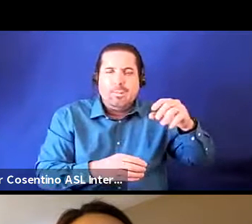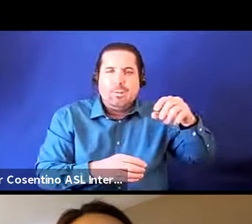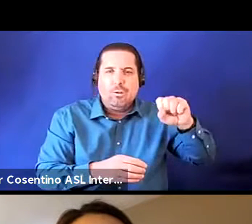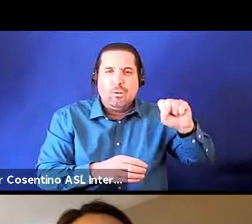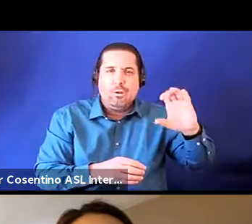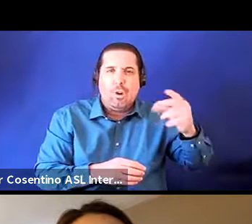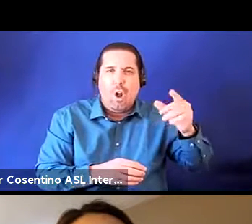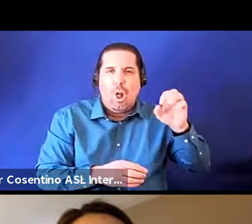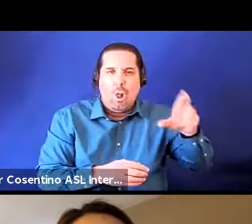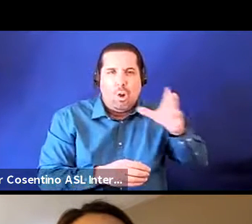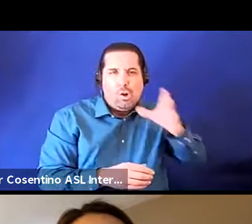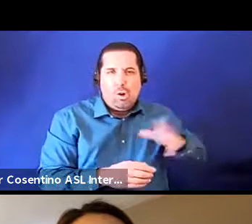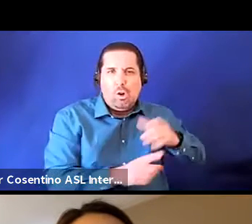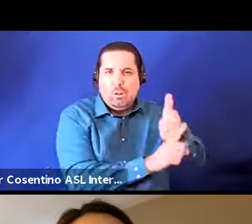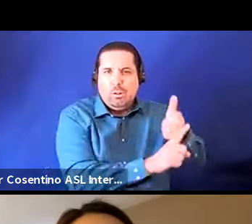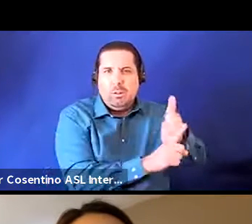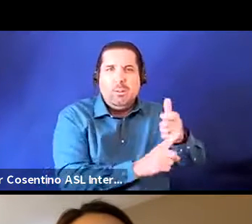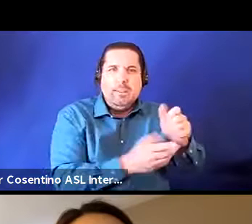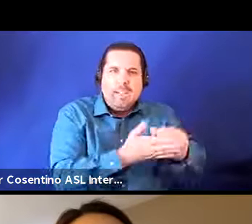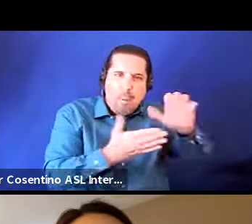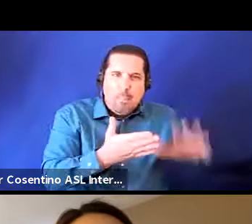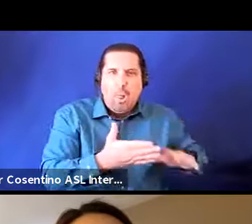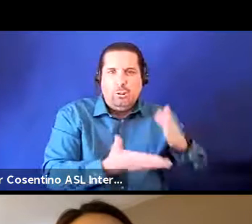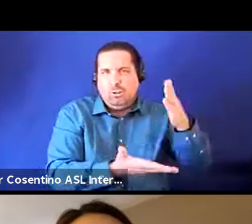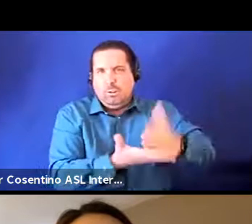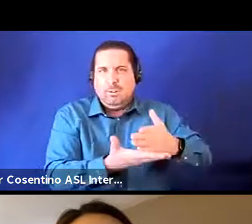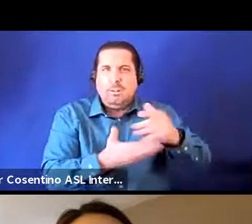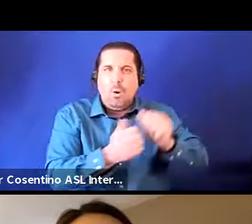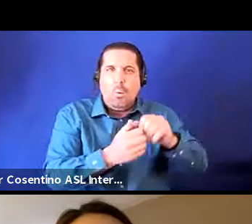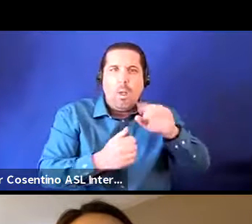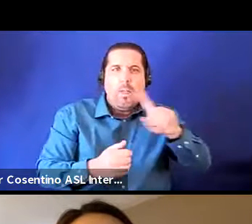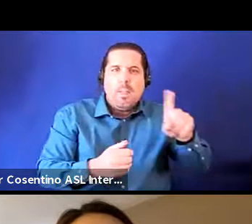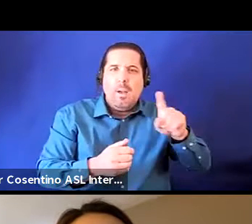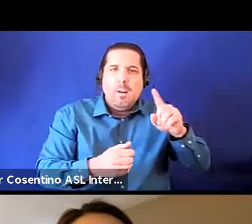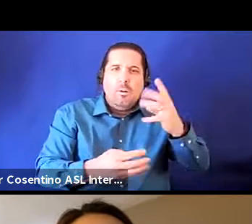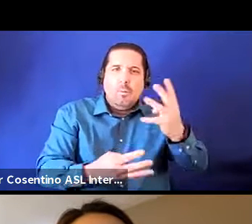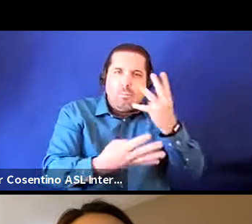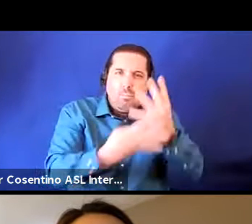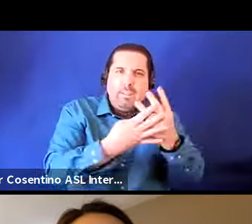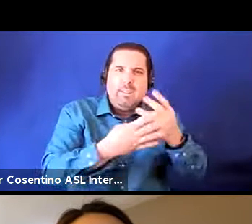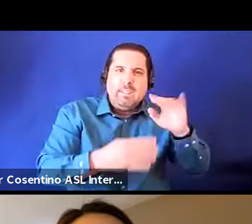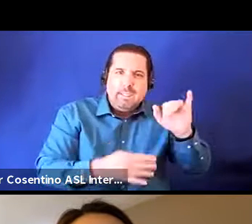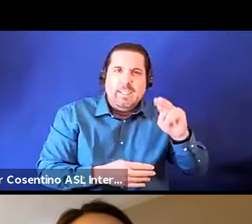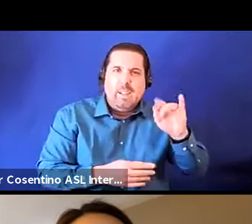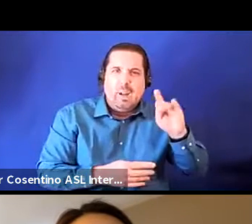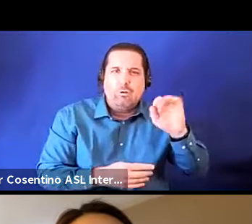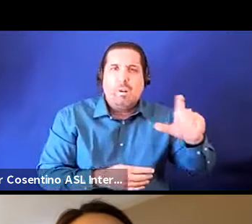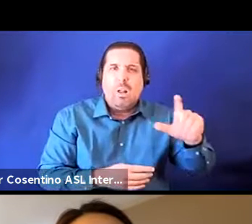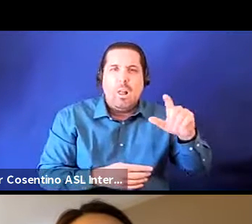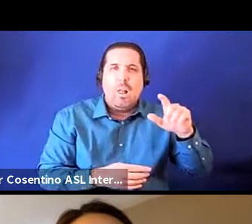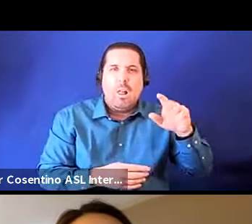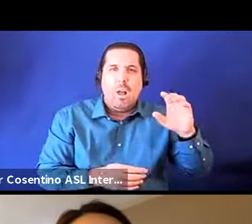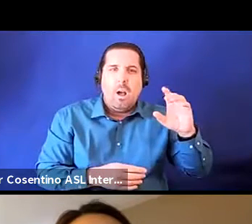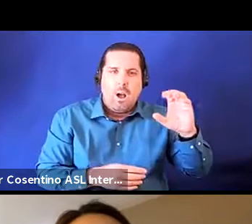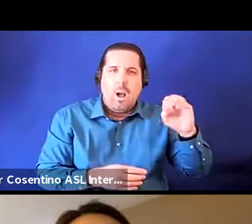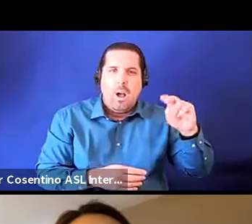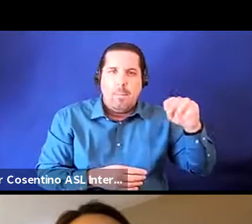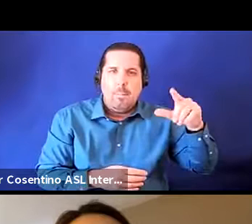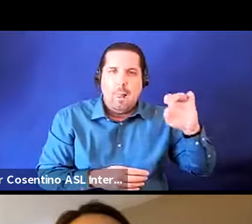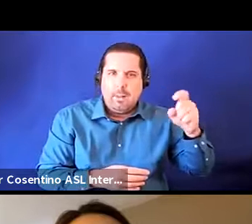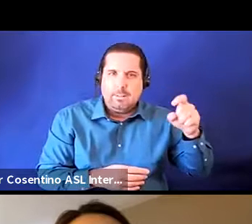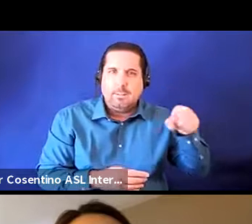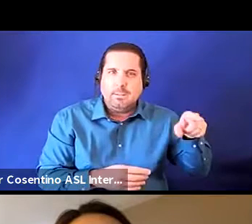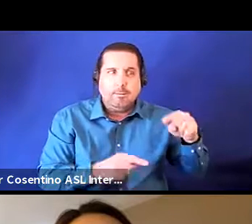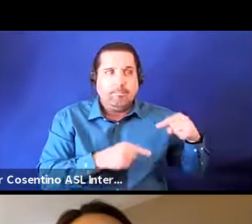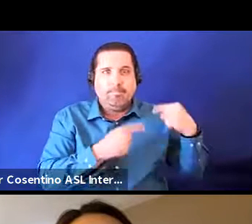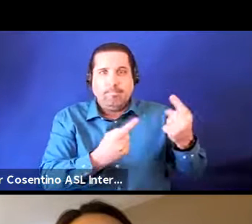she wrote about the expansion of the prison industrial complex. As we know today, it is, I don't know how many times,